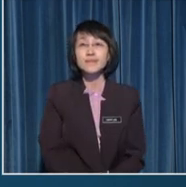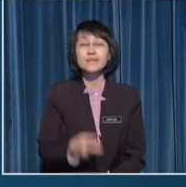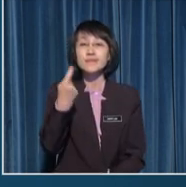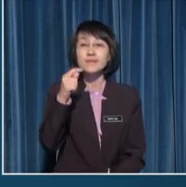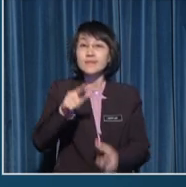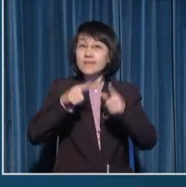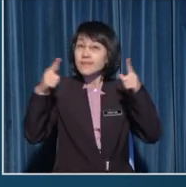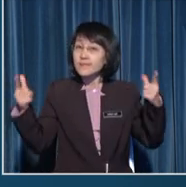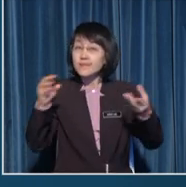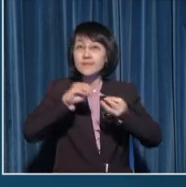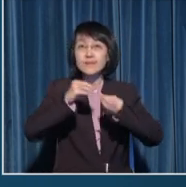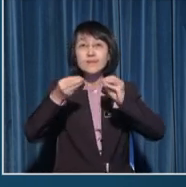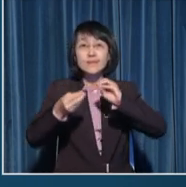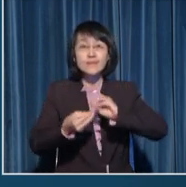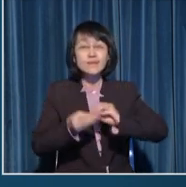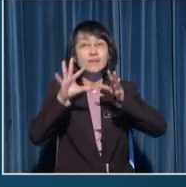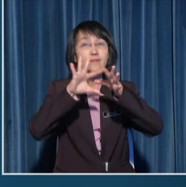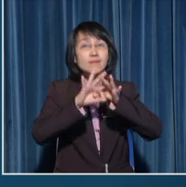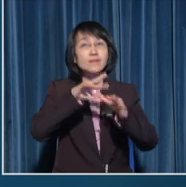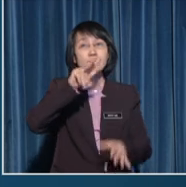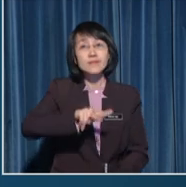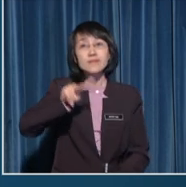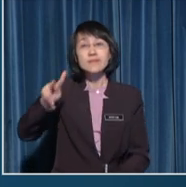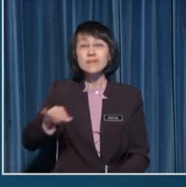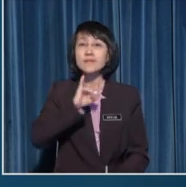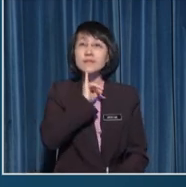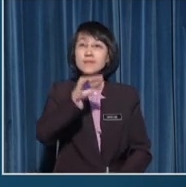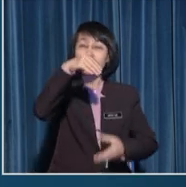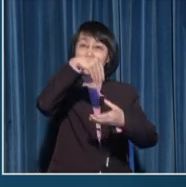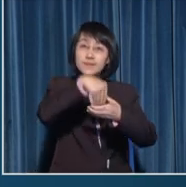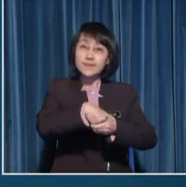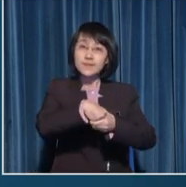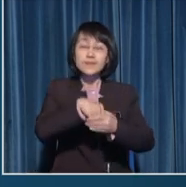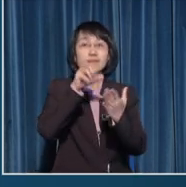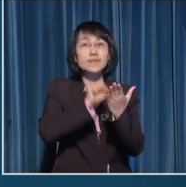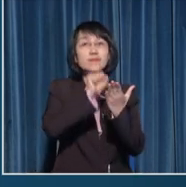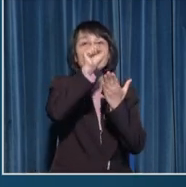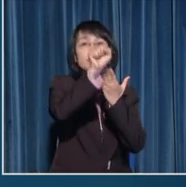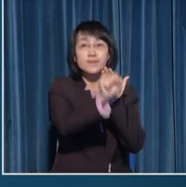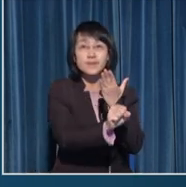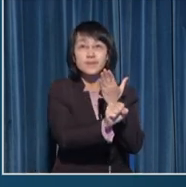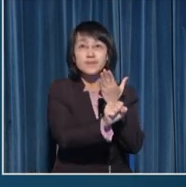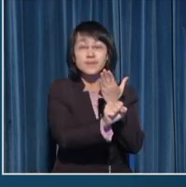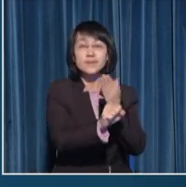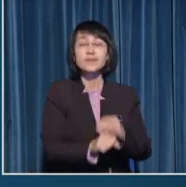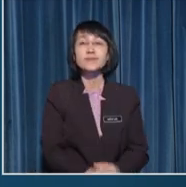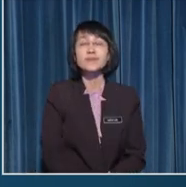The largest number of pupils is in September.